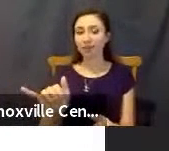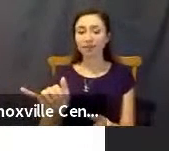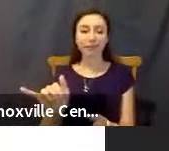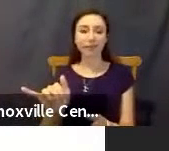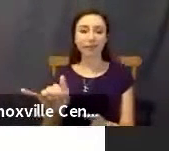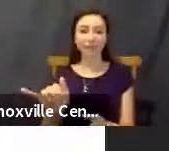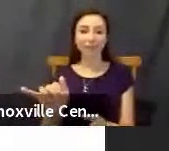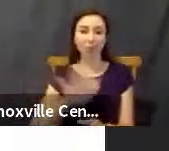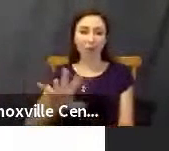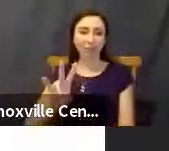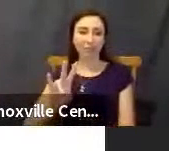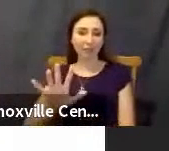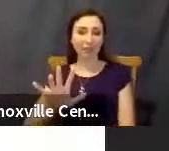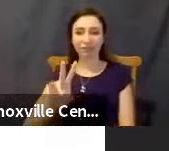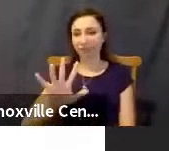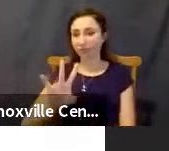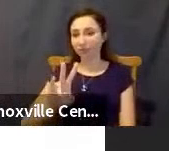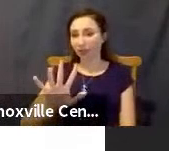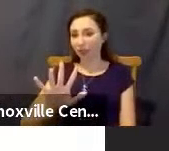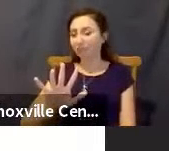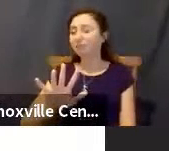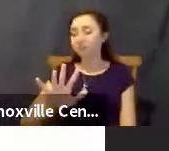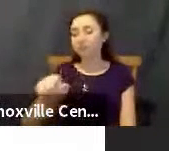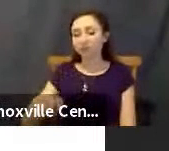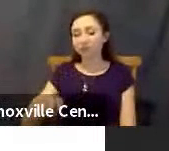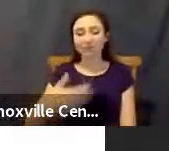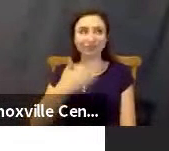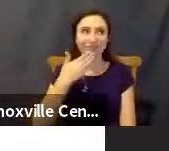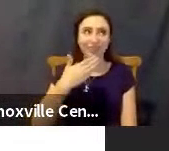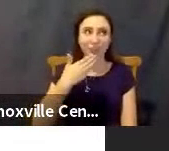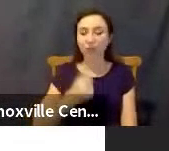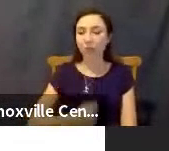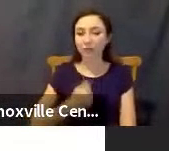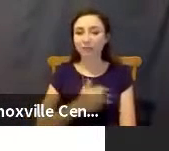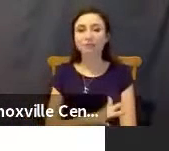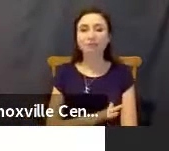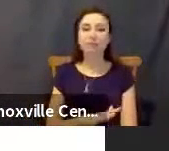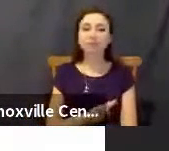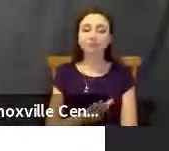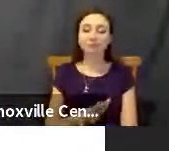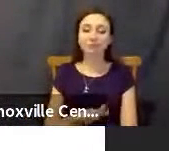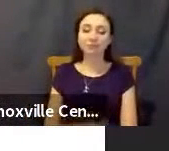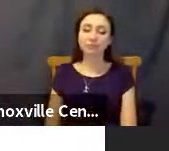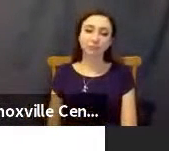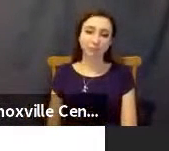About 75. 75. Yeah. Something like Thank that. you.